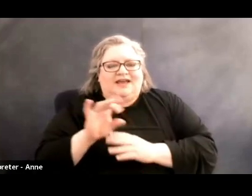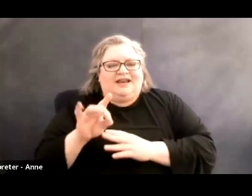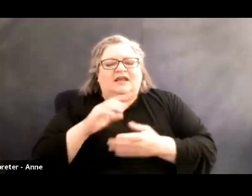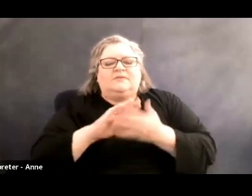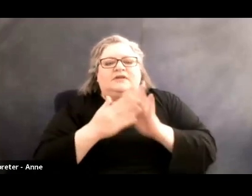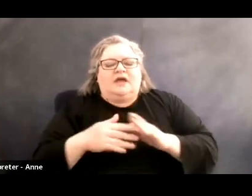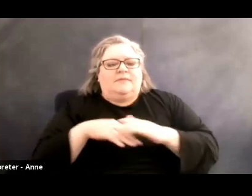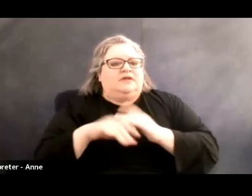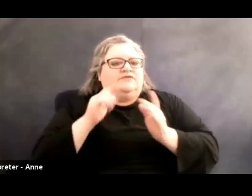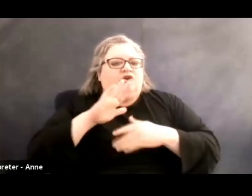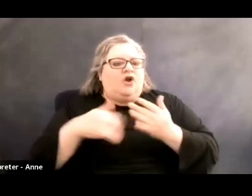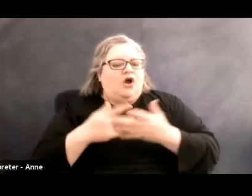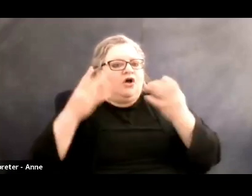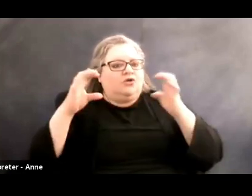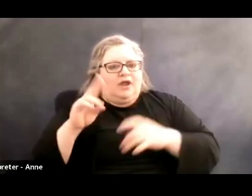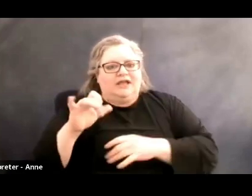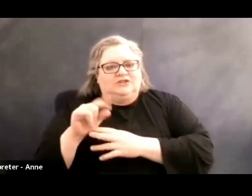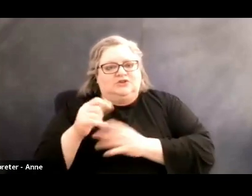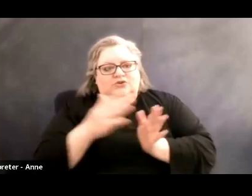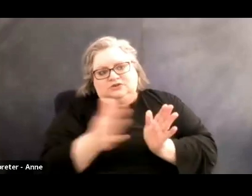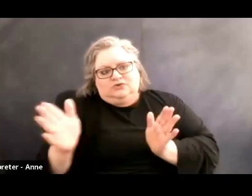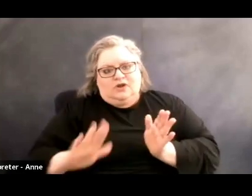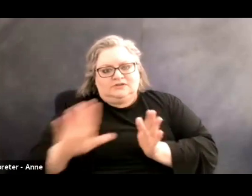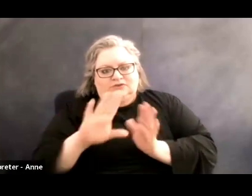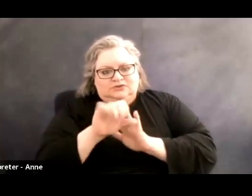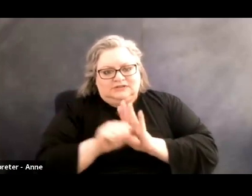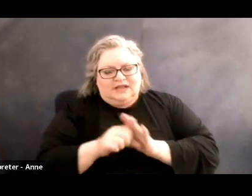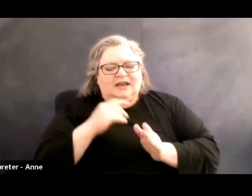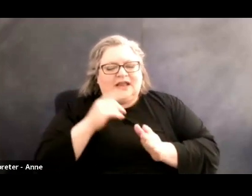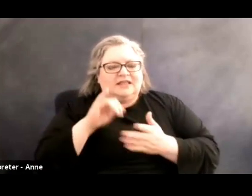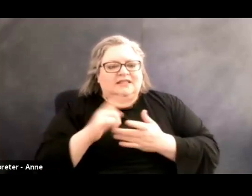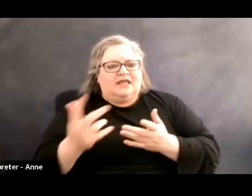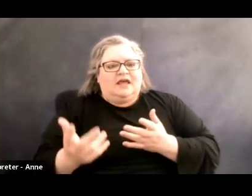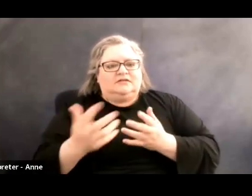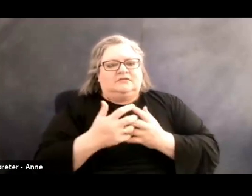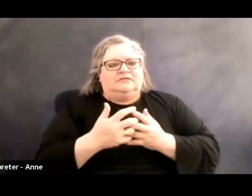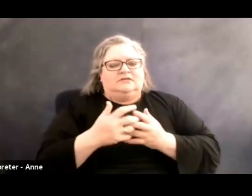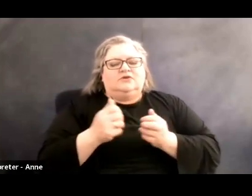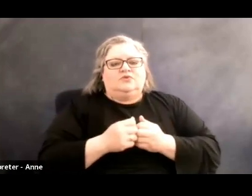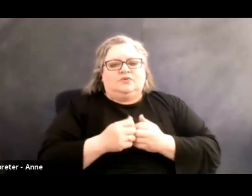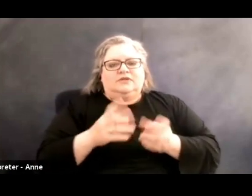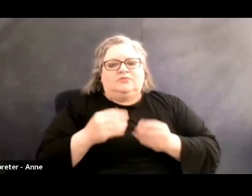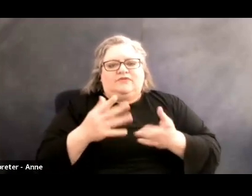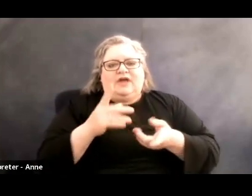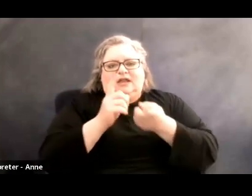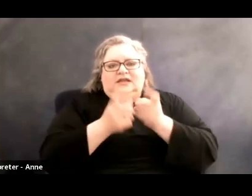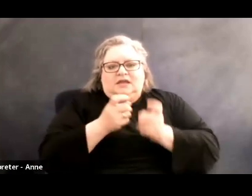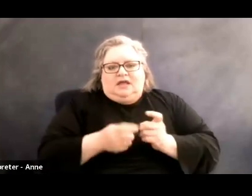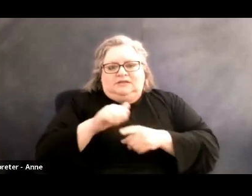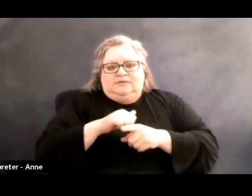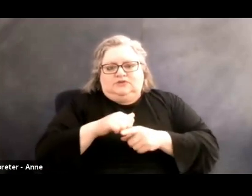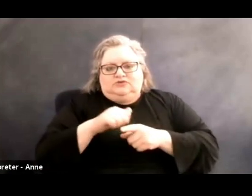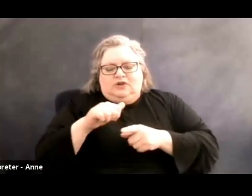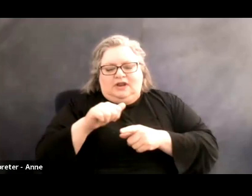all crisis units across the state? And I think that comes with providing, again, customized training, practice, and a